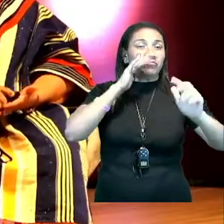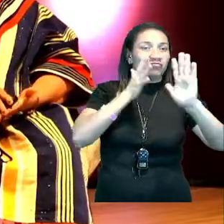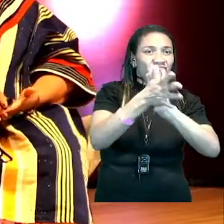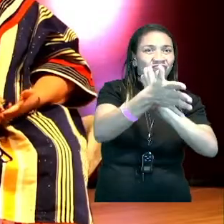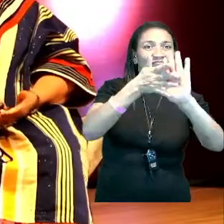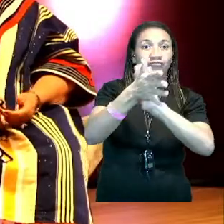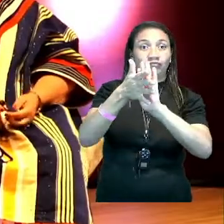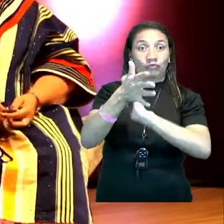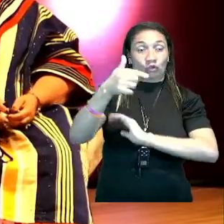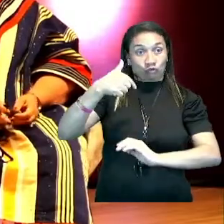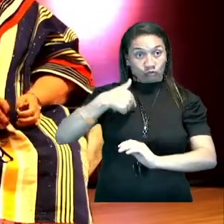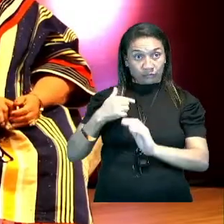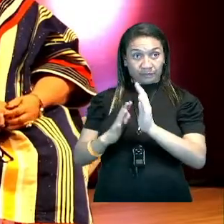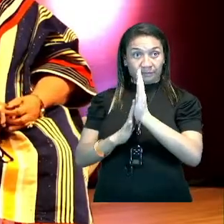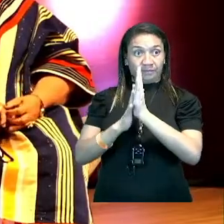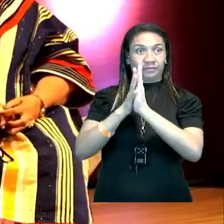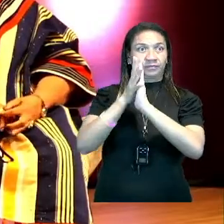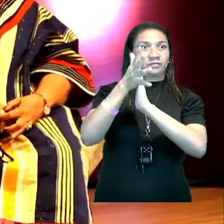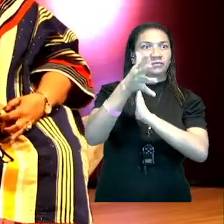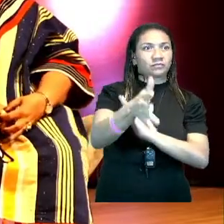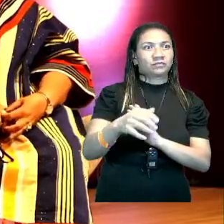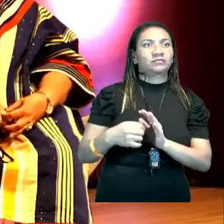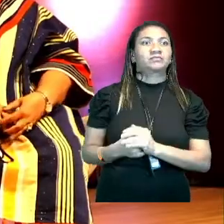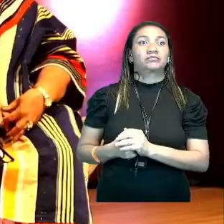Because today I tell this community,